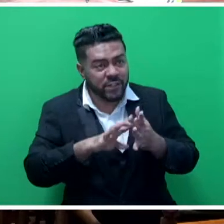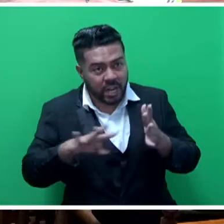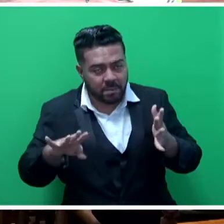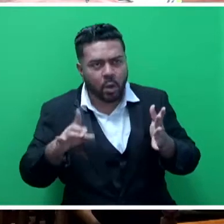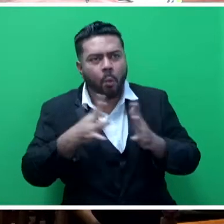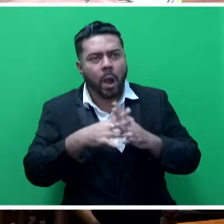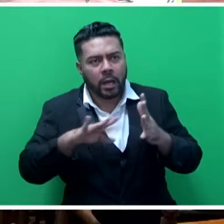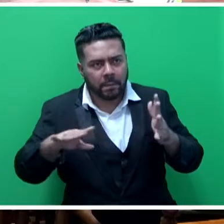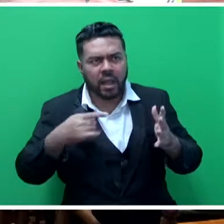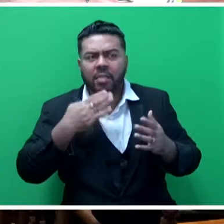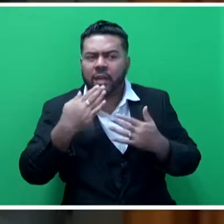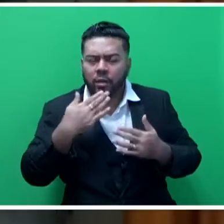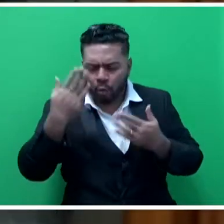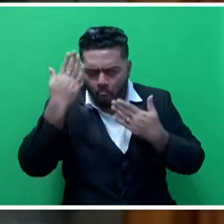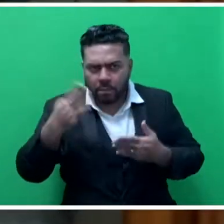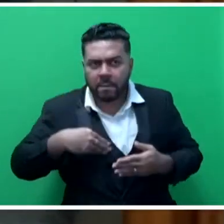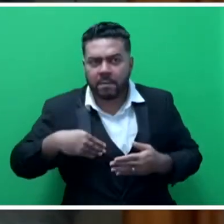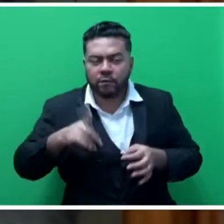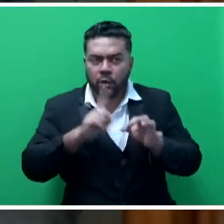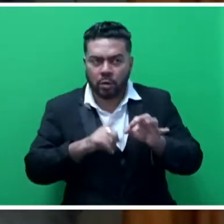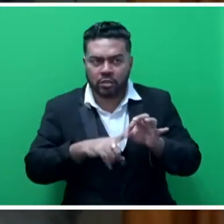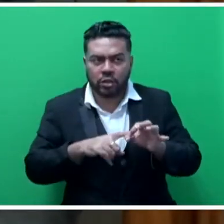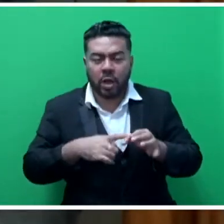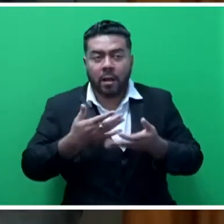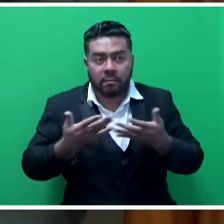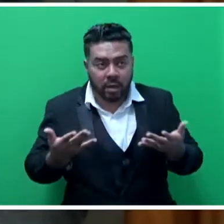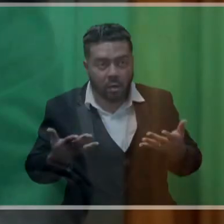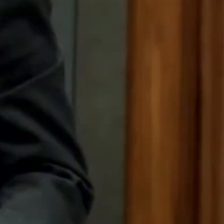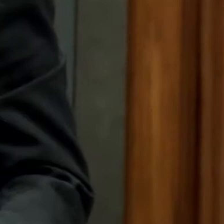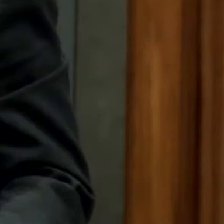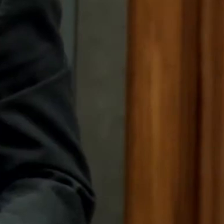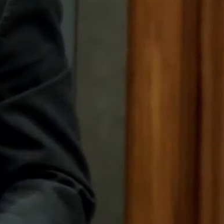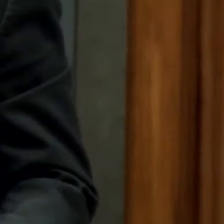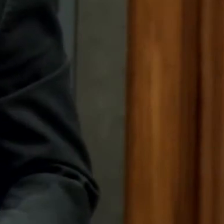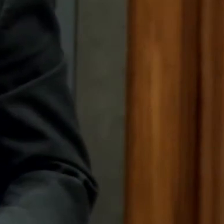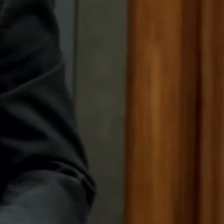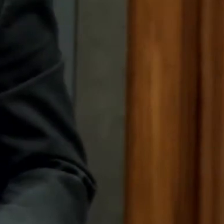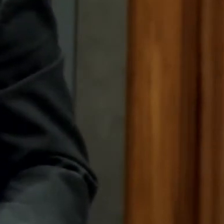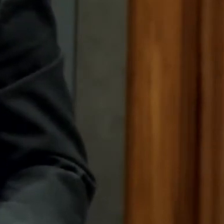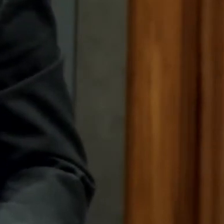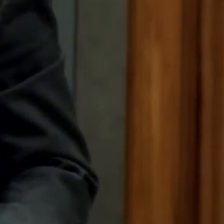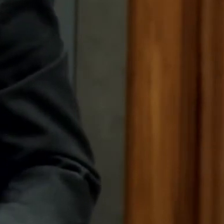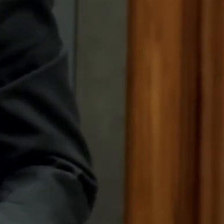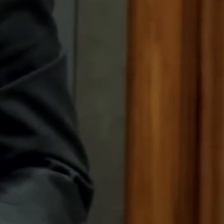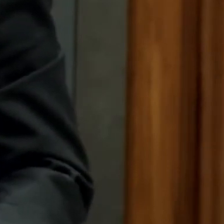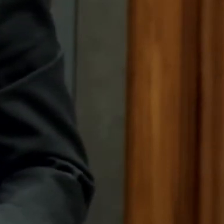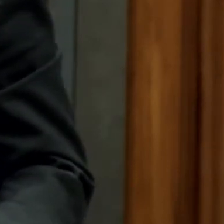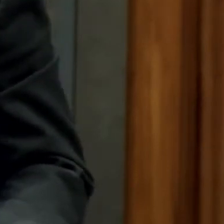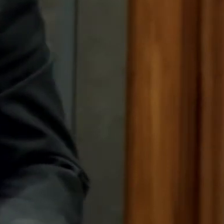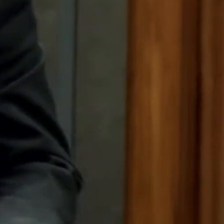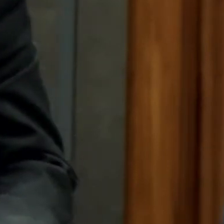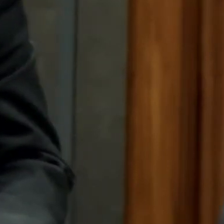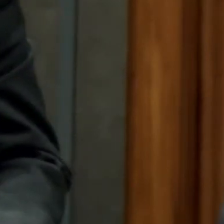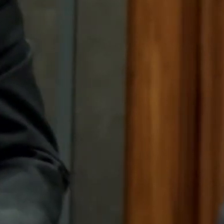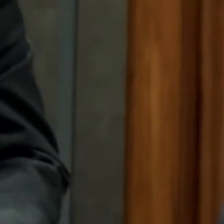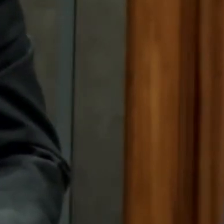Thank you, Honorable Speaker, and I thank the Honorable Member for that question. Honorable Speaker, whenever leptospirosis, typhoid, and dengue is brought up in this Honorable